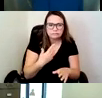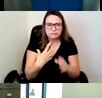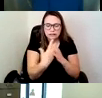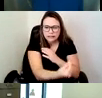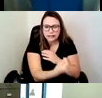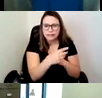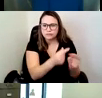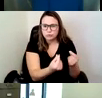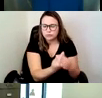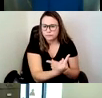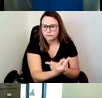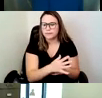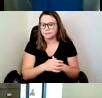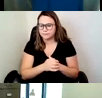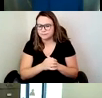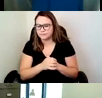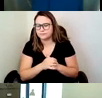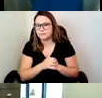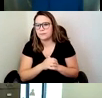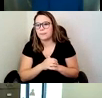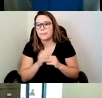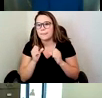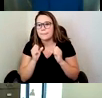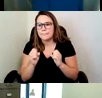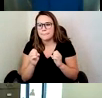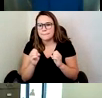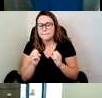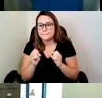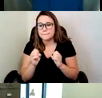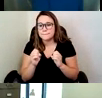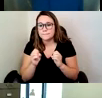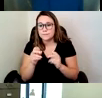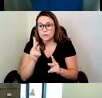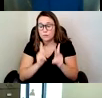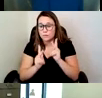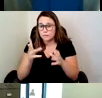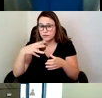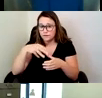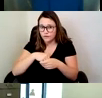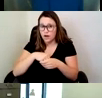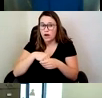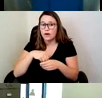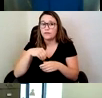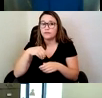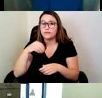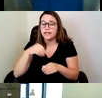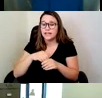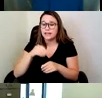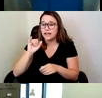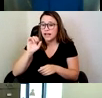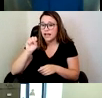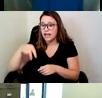presentation. So people that are in the EISEP program, if they are amenable, if they need to